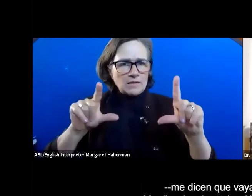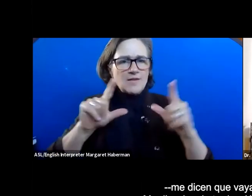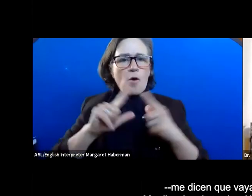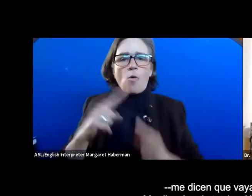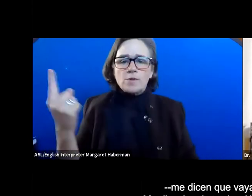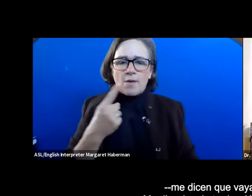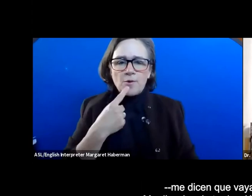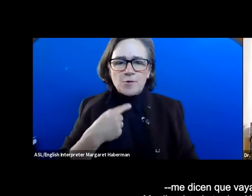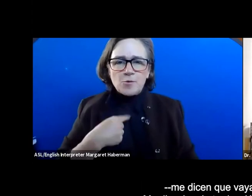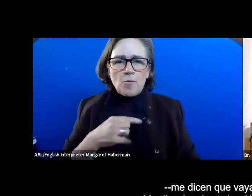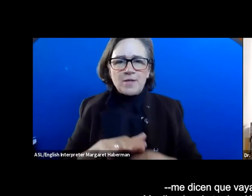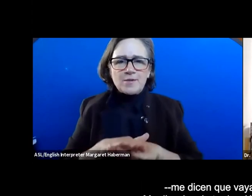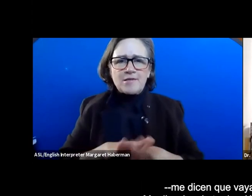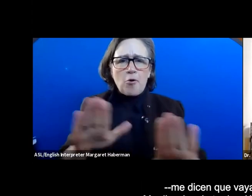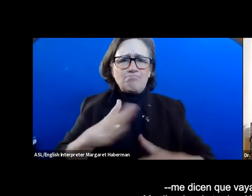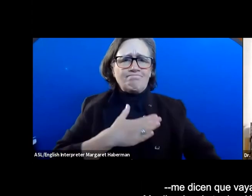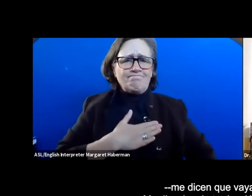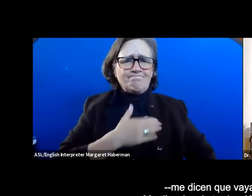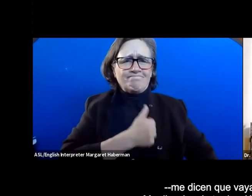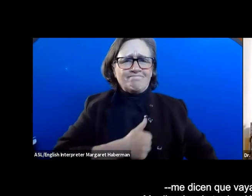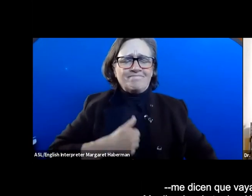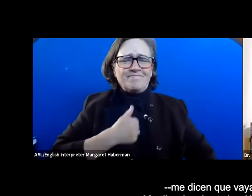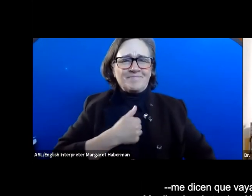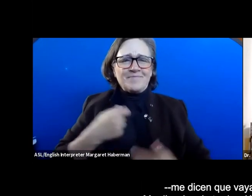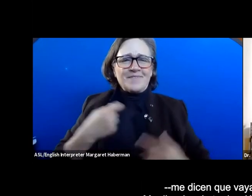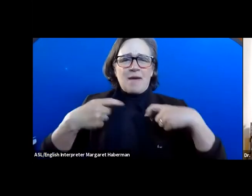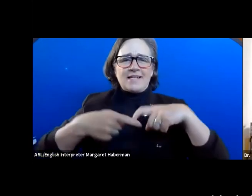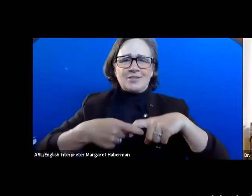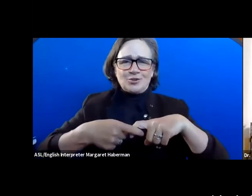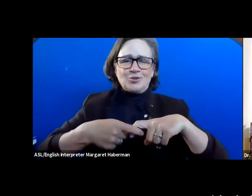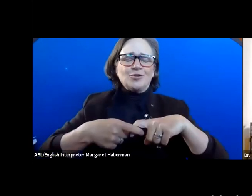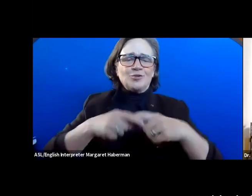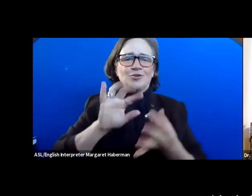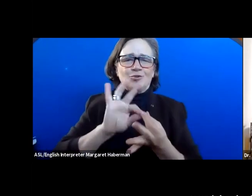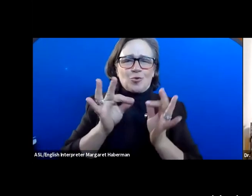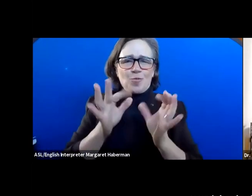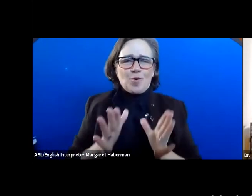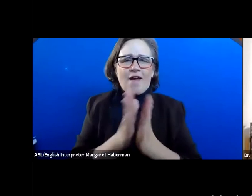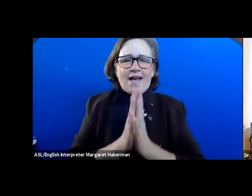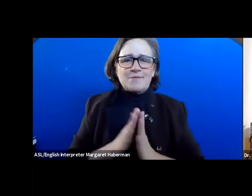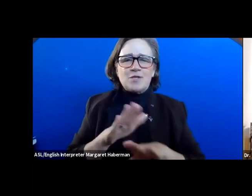down. I apologize. Translation is very important and I will slow